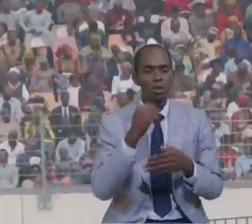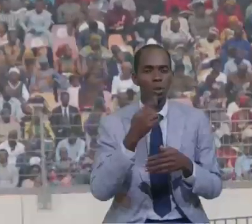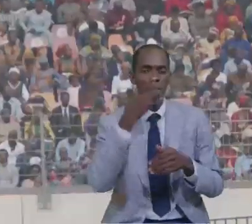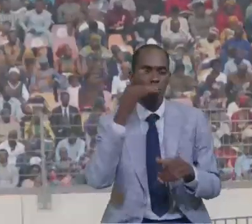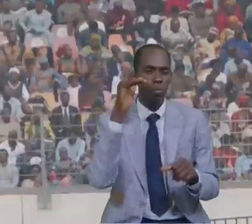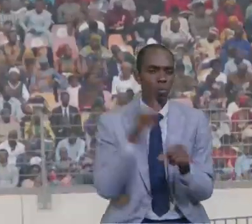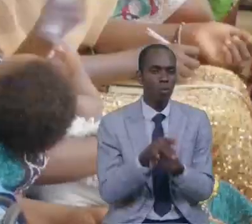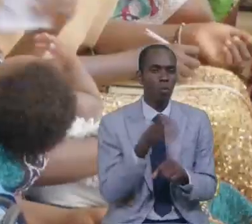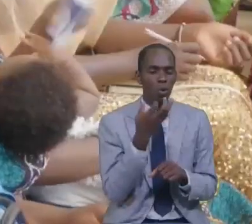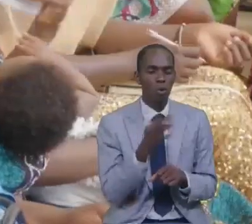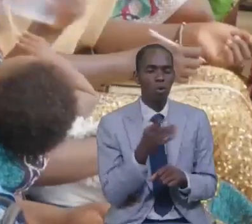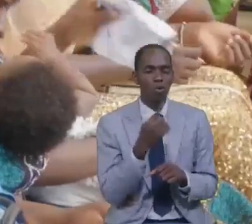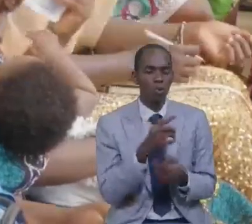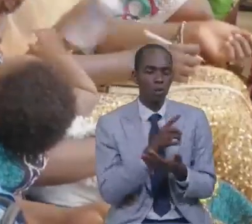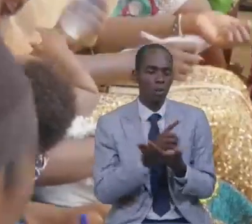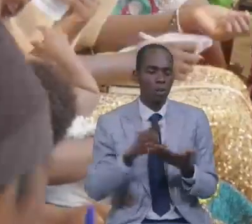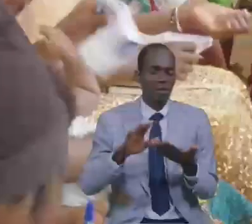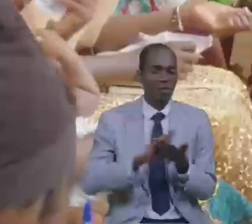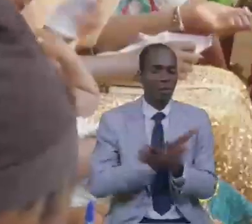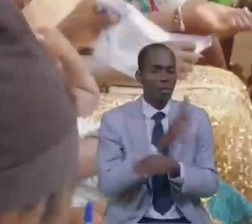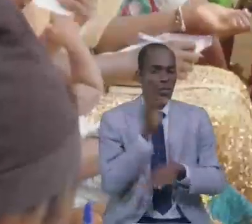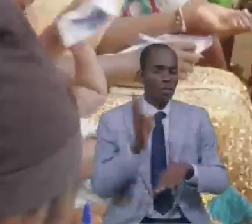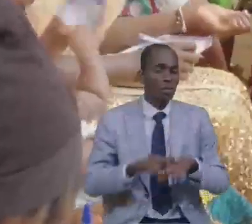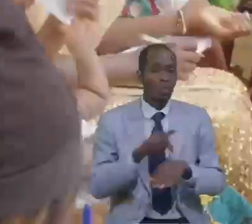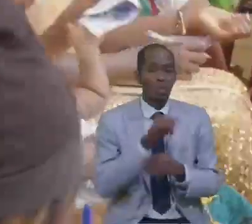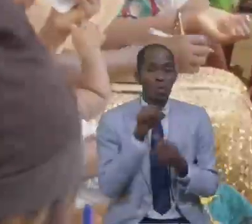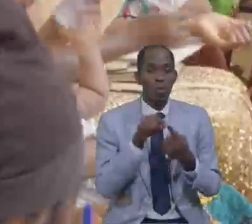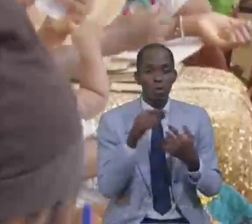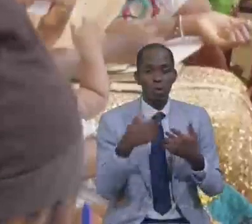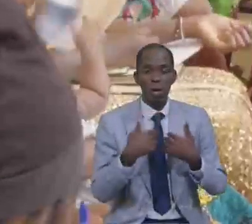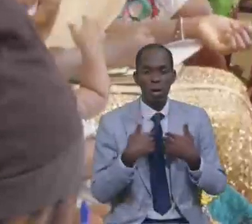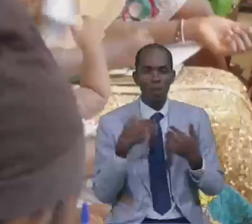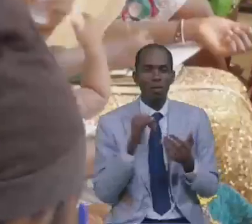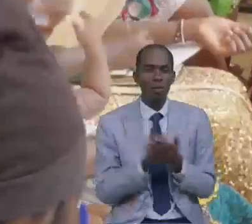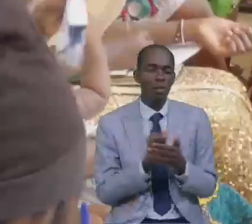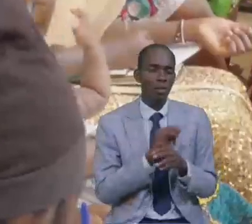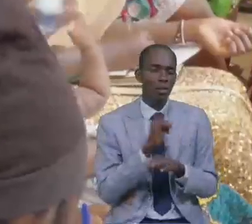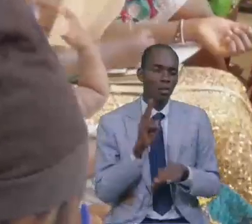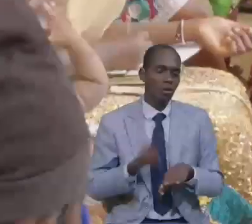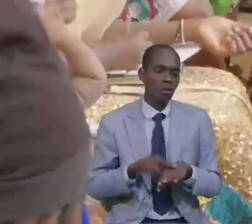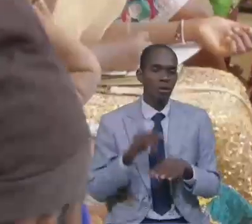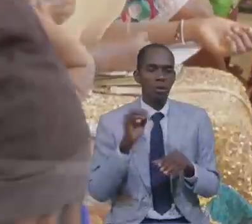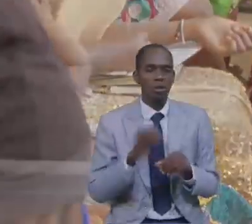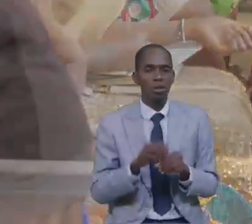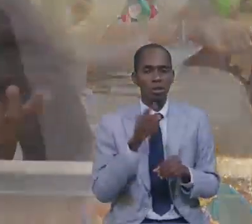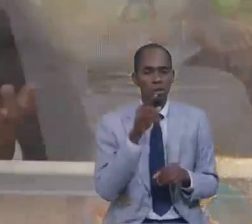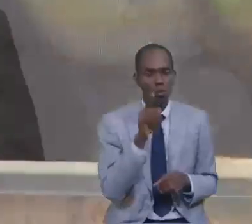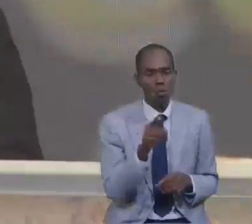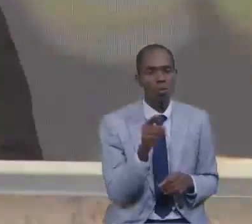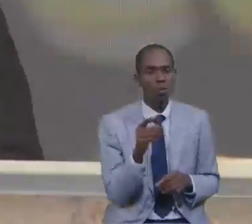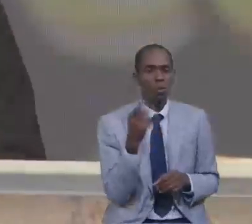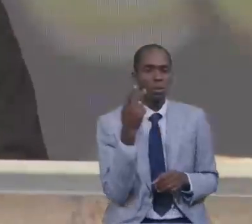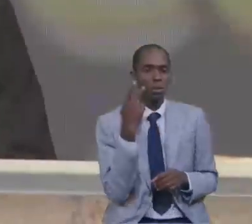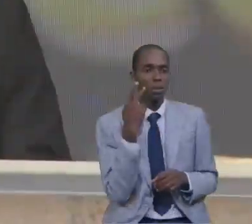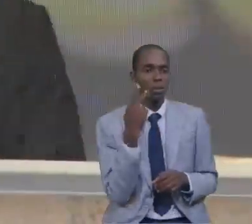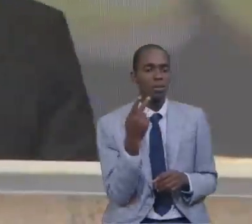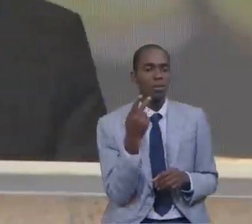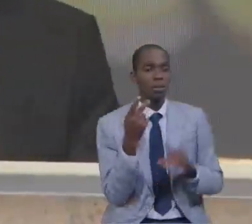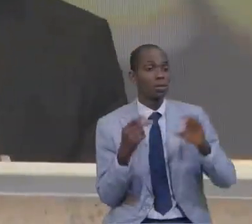C is commitment to his new commandment.